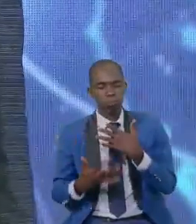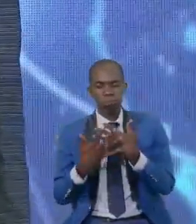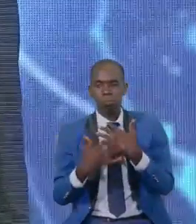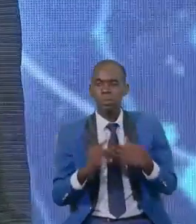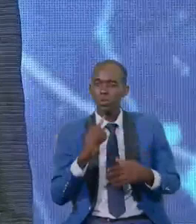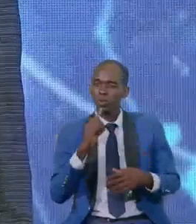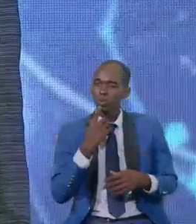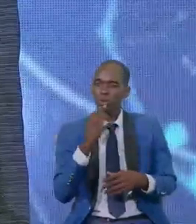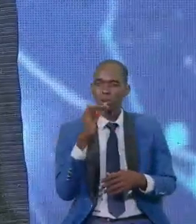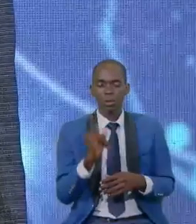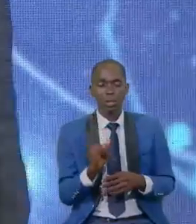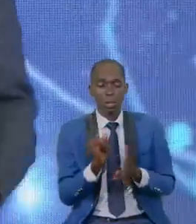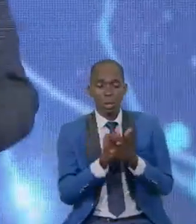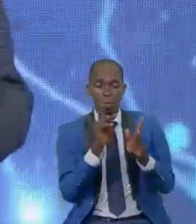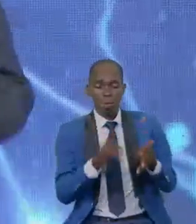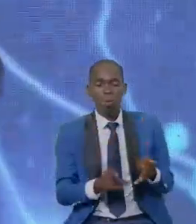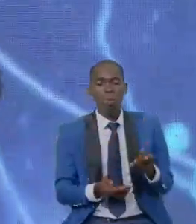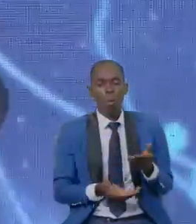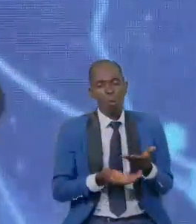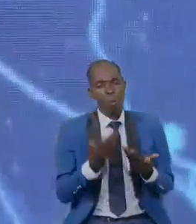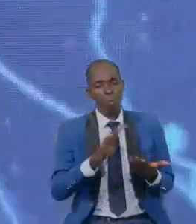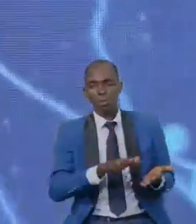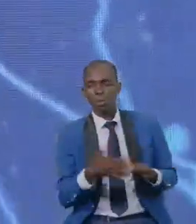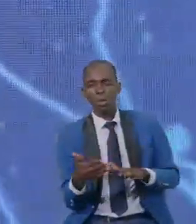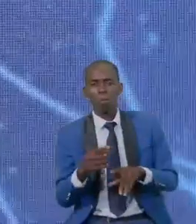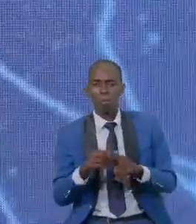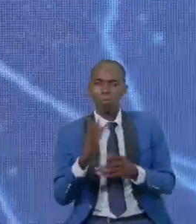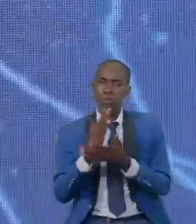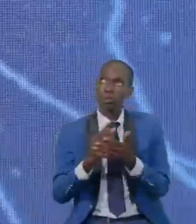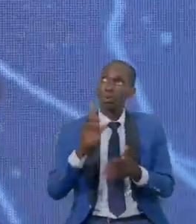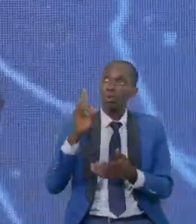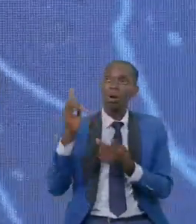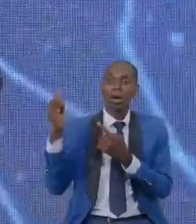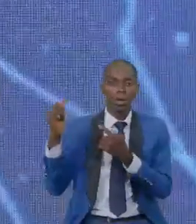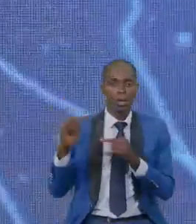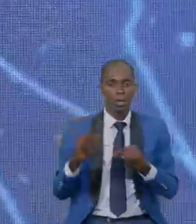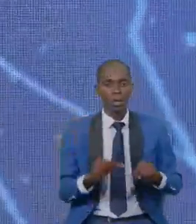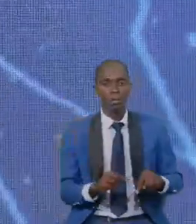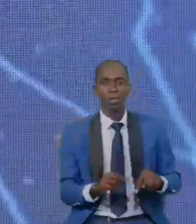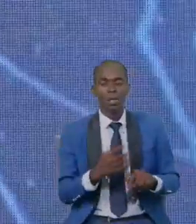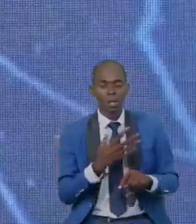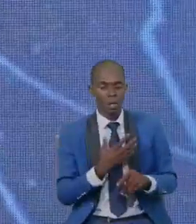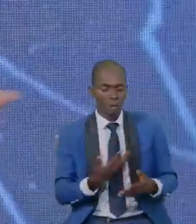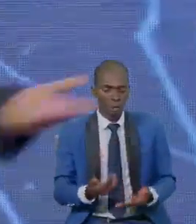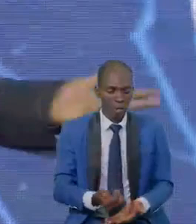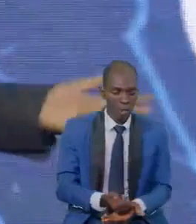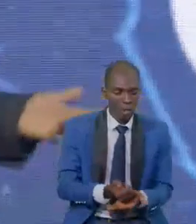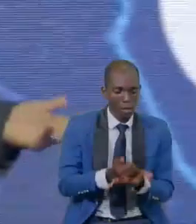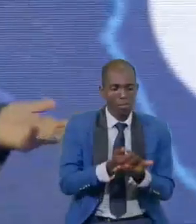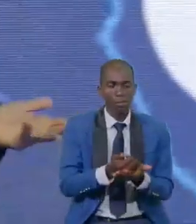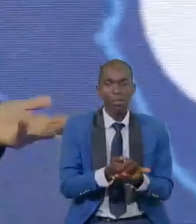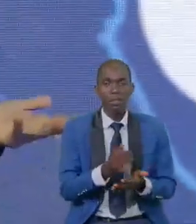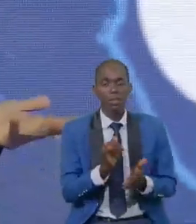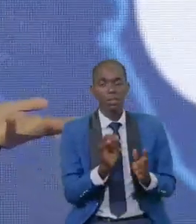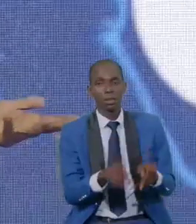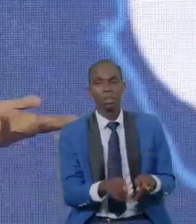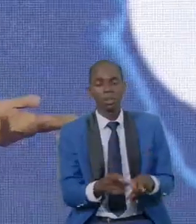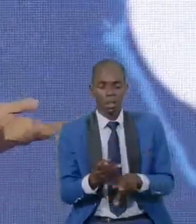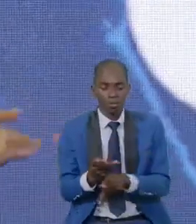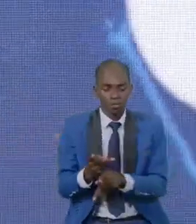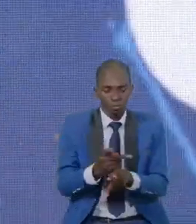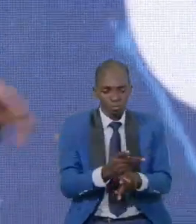He would have died. But somebody came and took him up and took care of